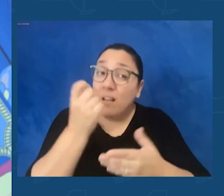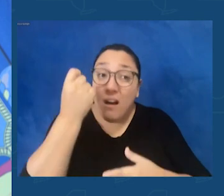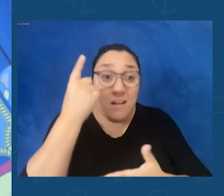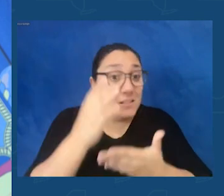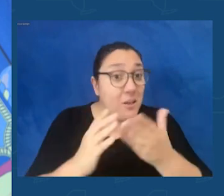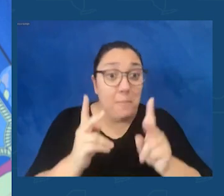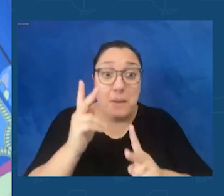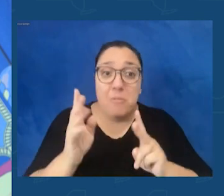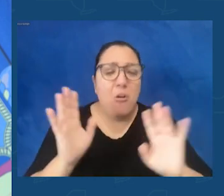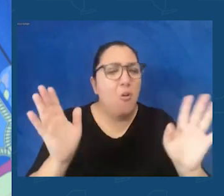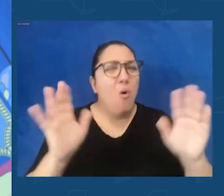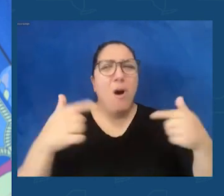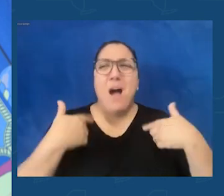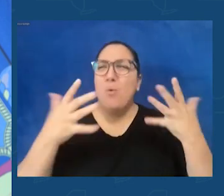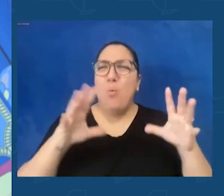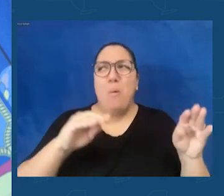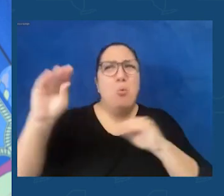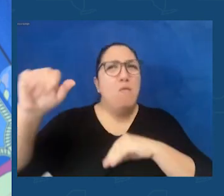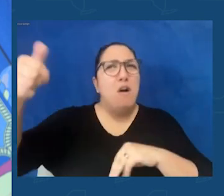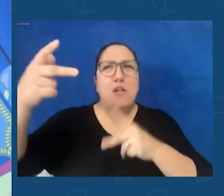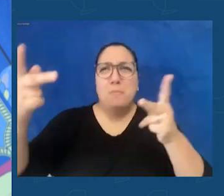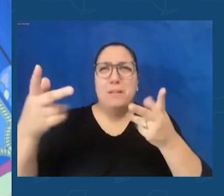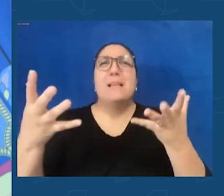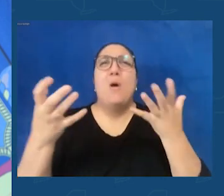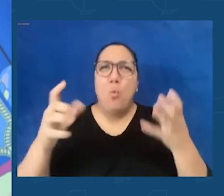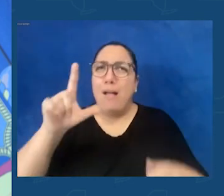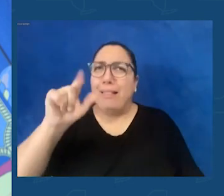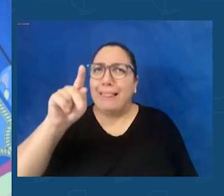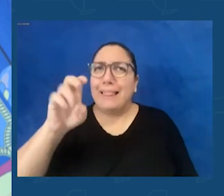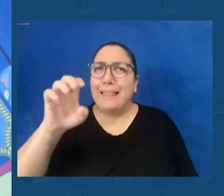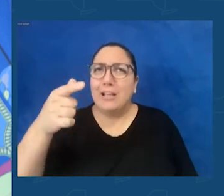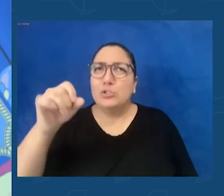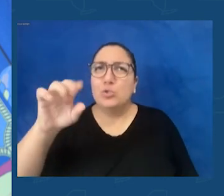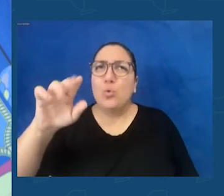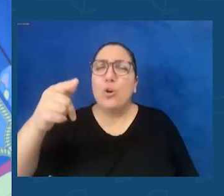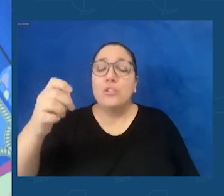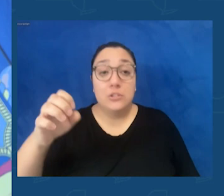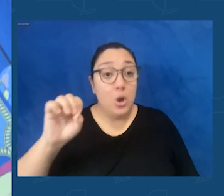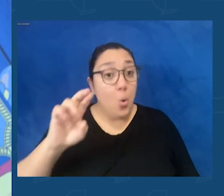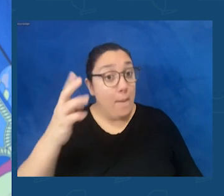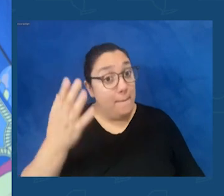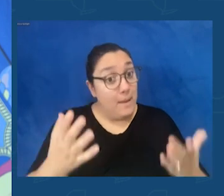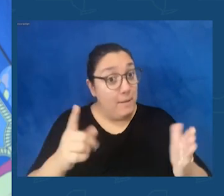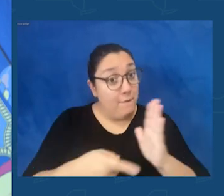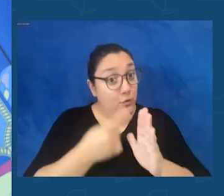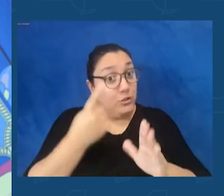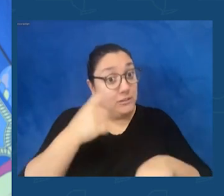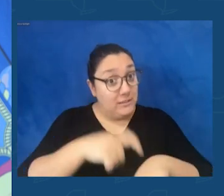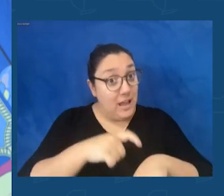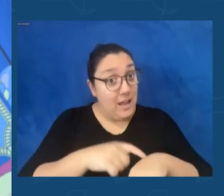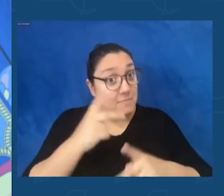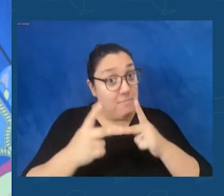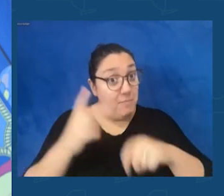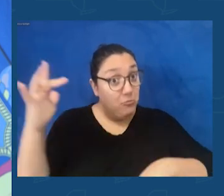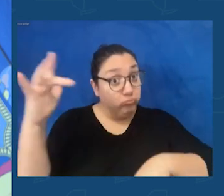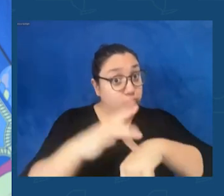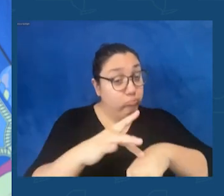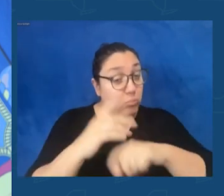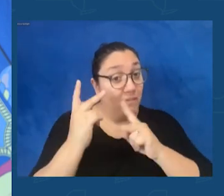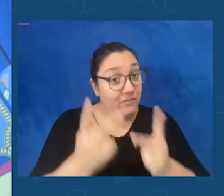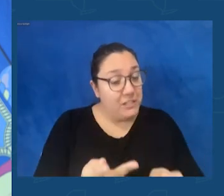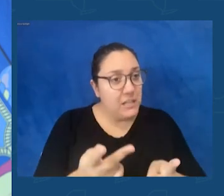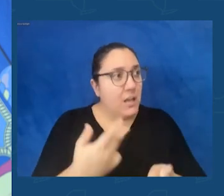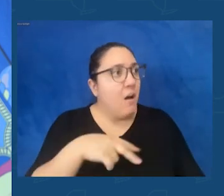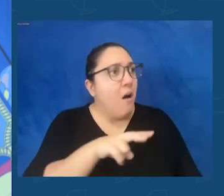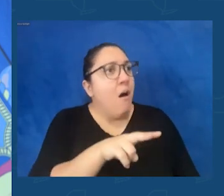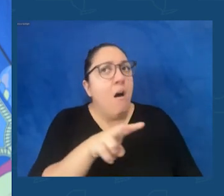here. And first-time visitors may end up becoming regular visitors or even residents, like I'm sure many of you were. So for Lake George, that